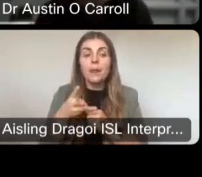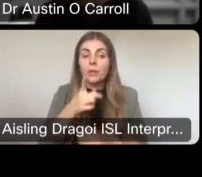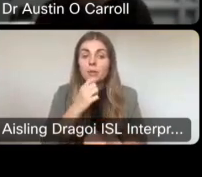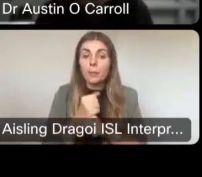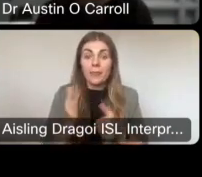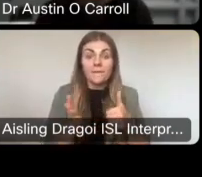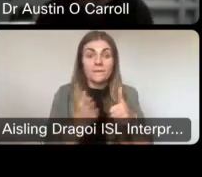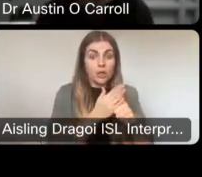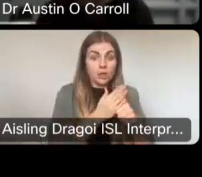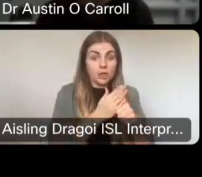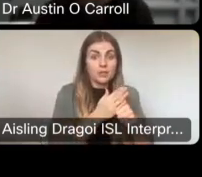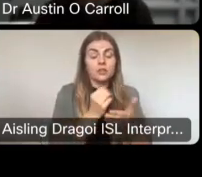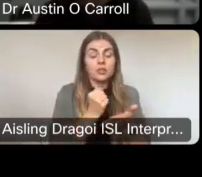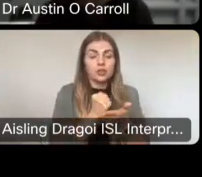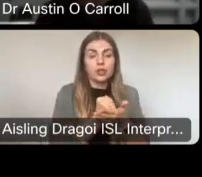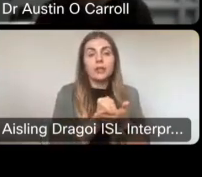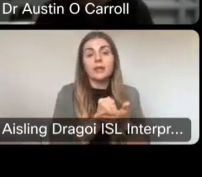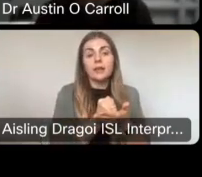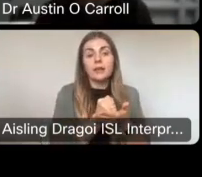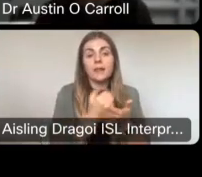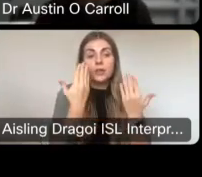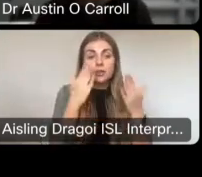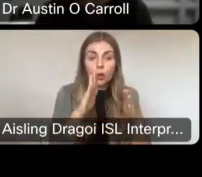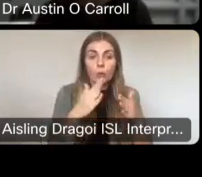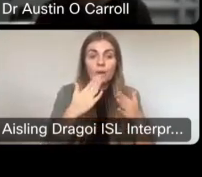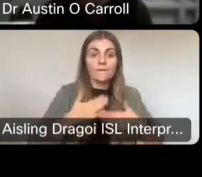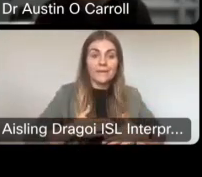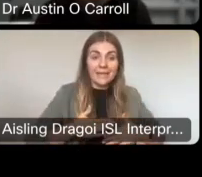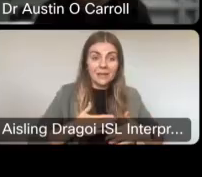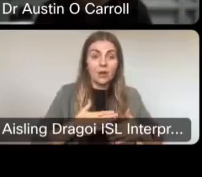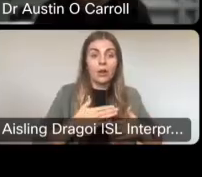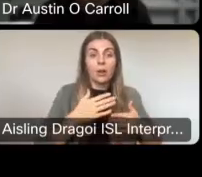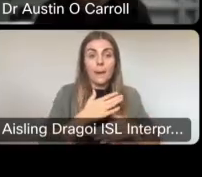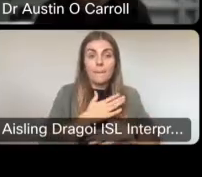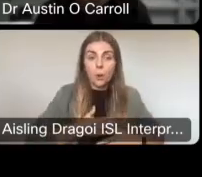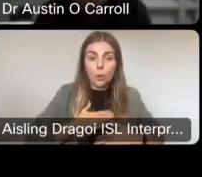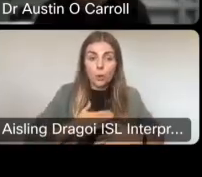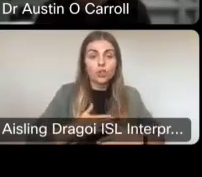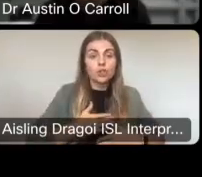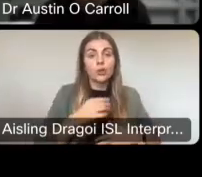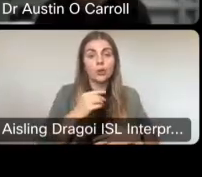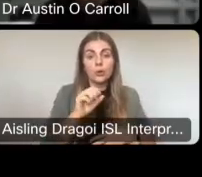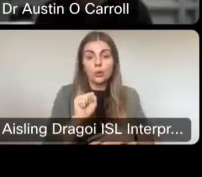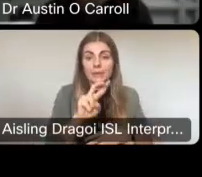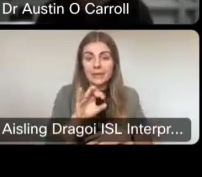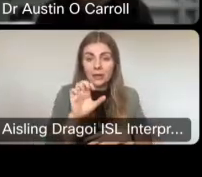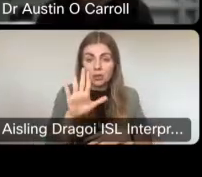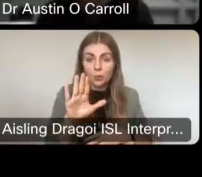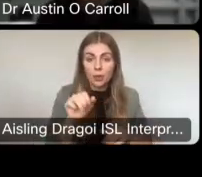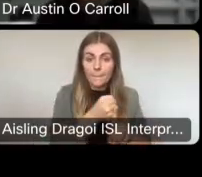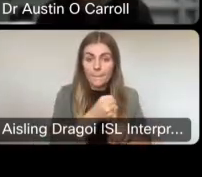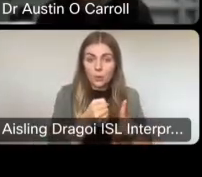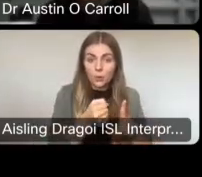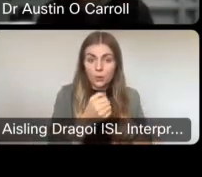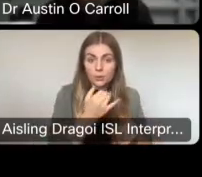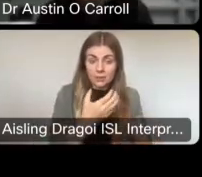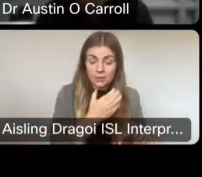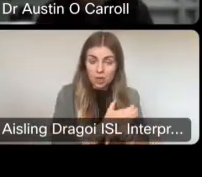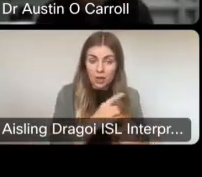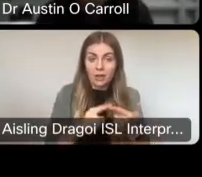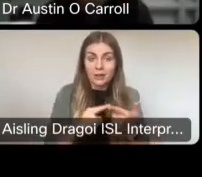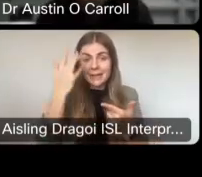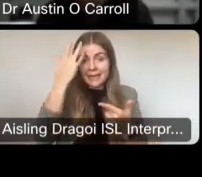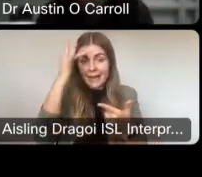they identified was physical abuse, emotional abuse as a child, or sexual abuse as a child, physical and emotional neglect as a